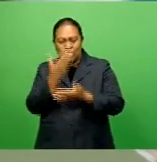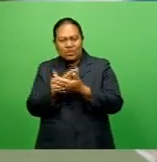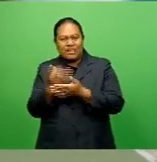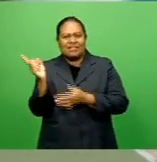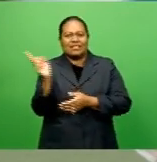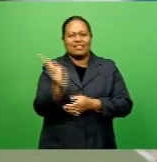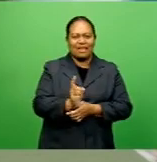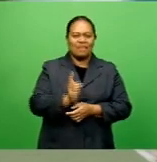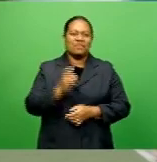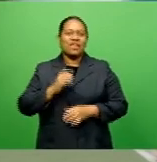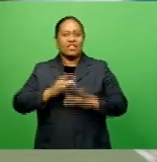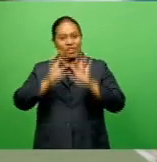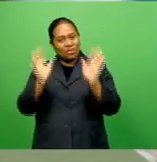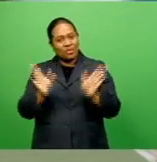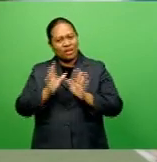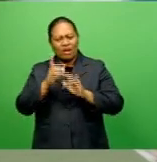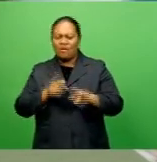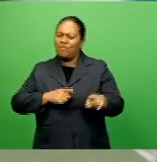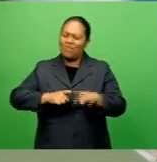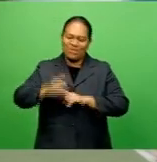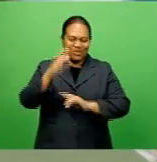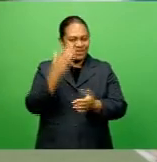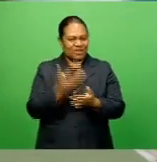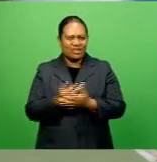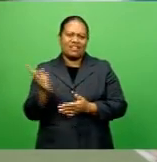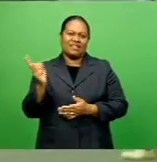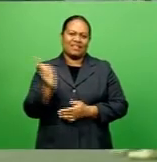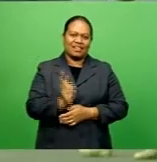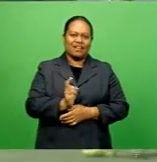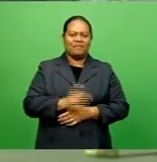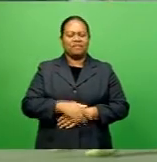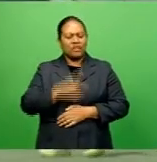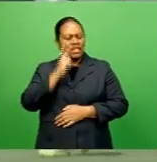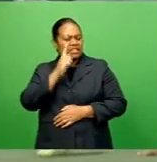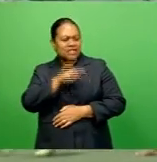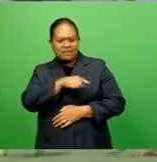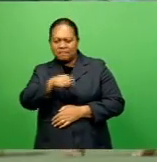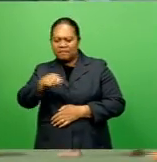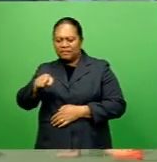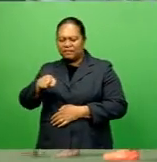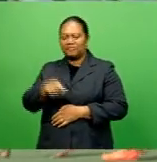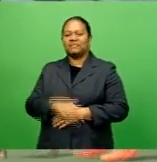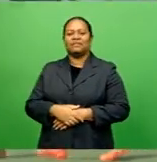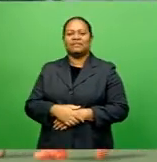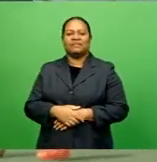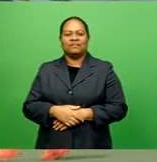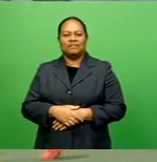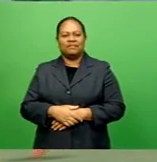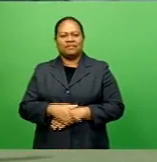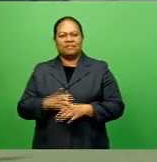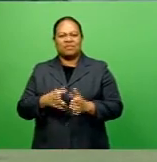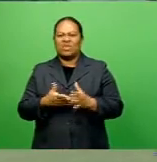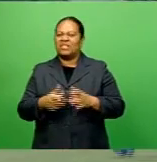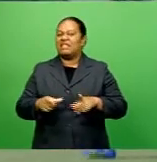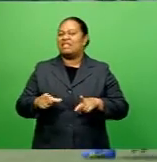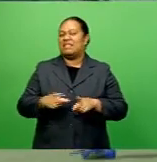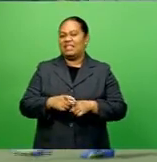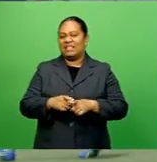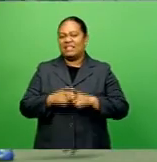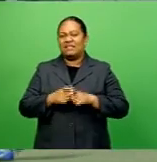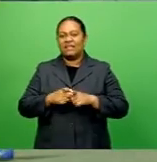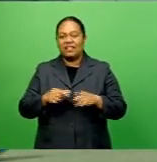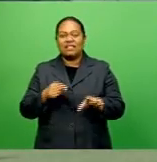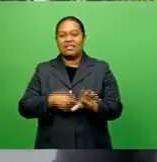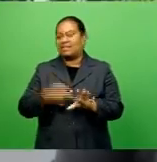finished. A whole lot more students have come out. Just seeing them being, it's been a stiff year for them. They didn't really do